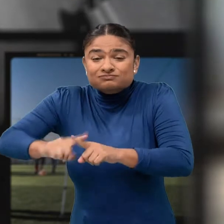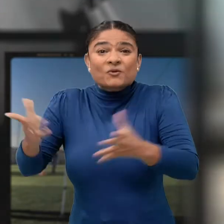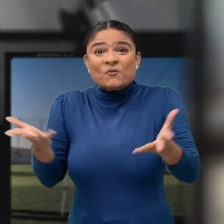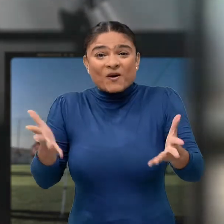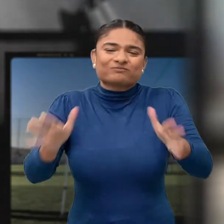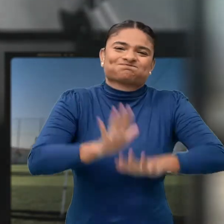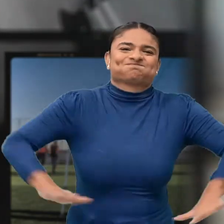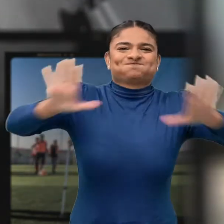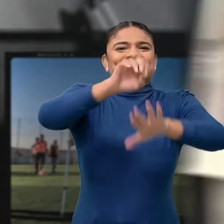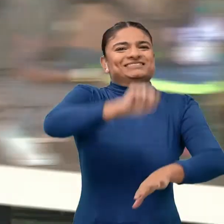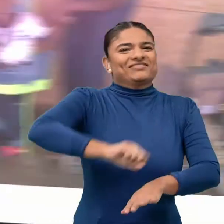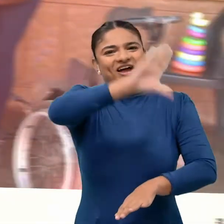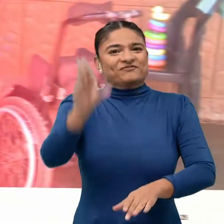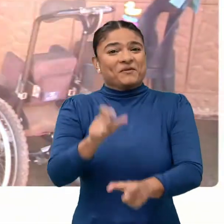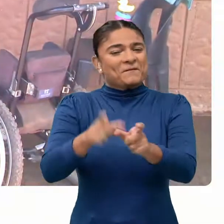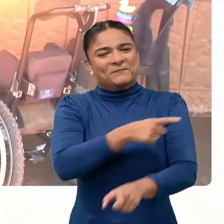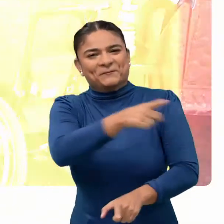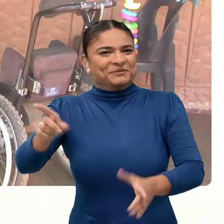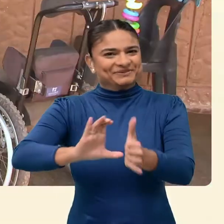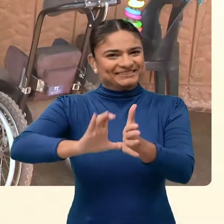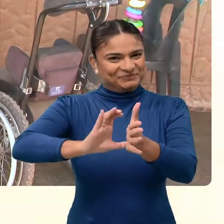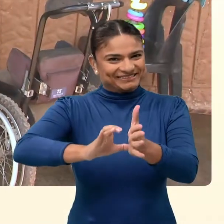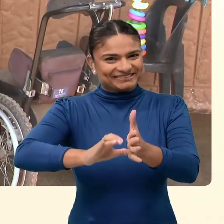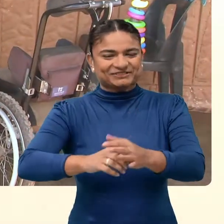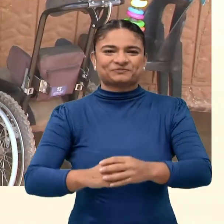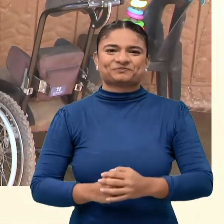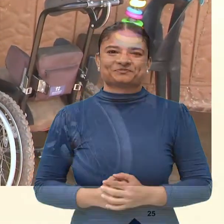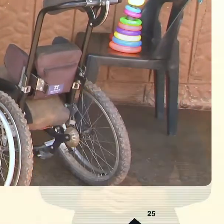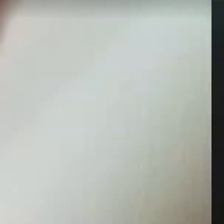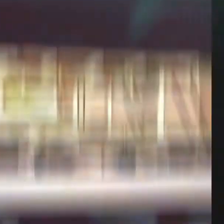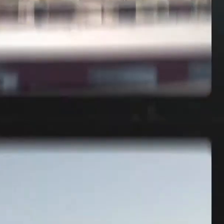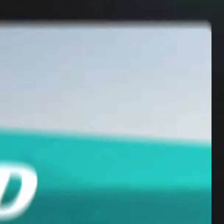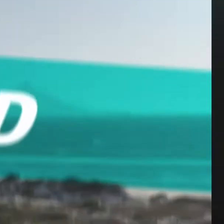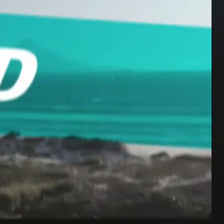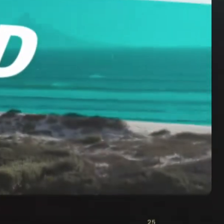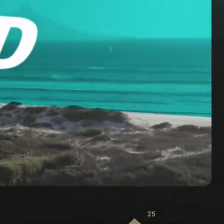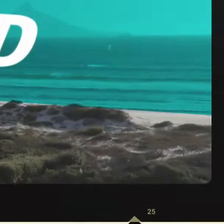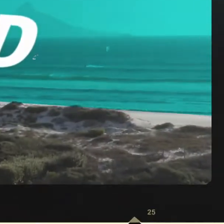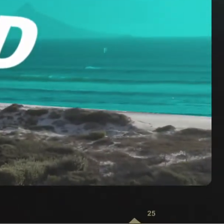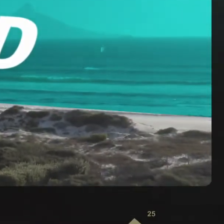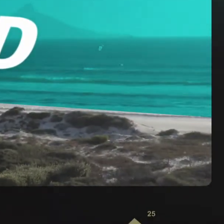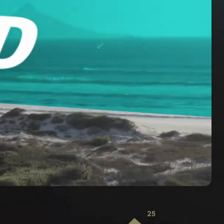persons with disabilities can and must make to building a disability-inclusive Mzansi.